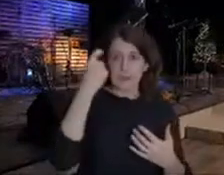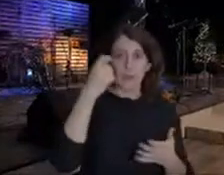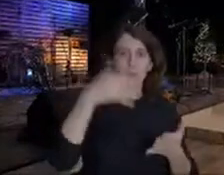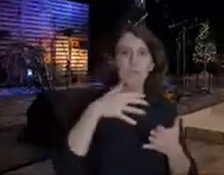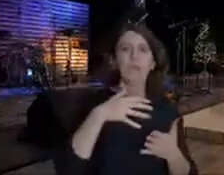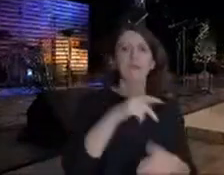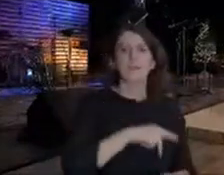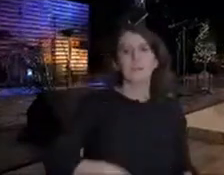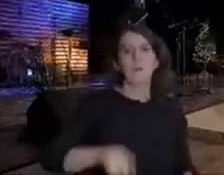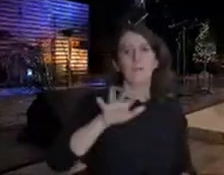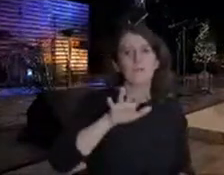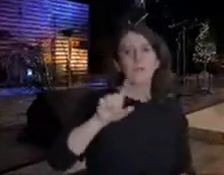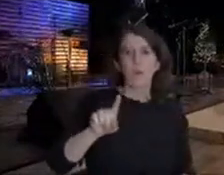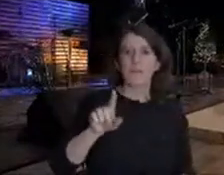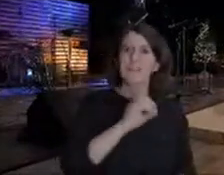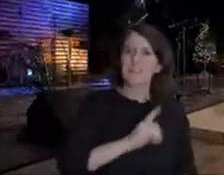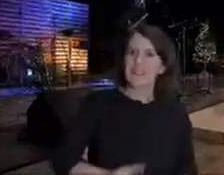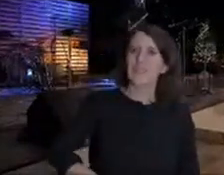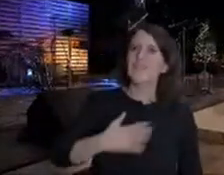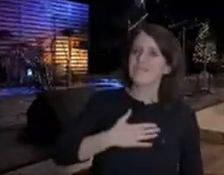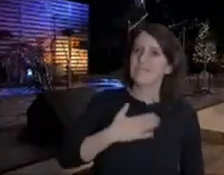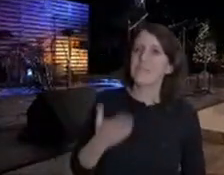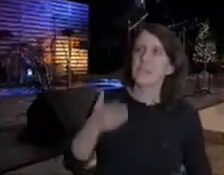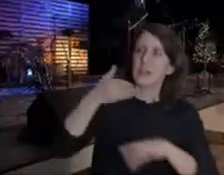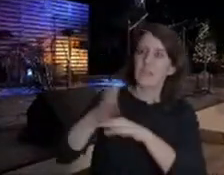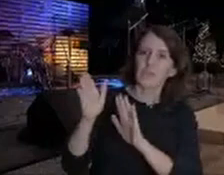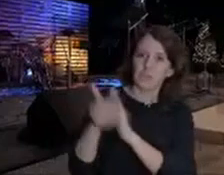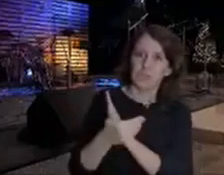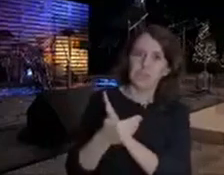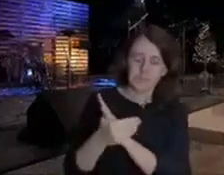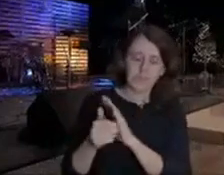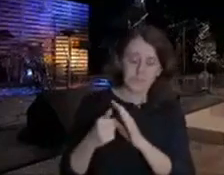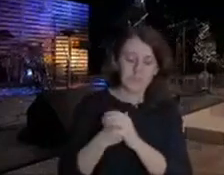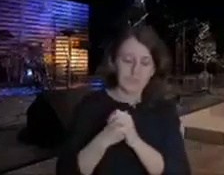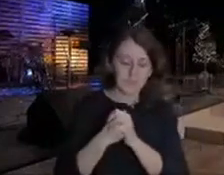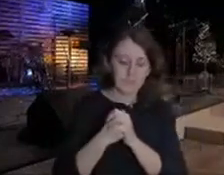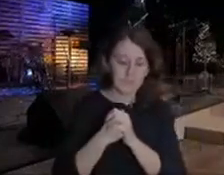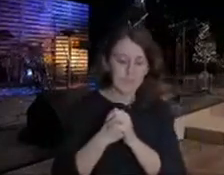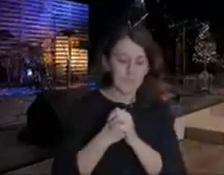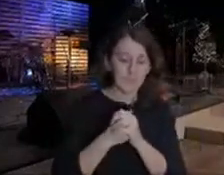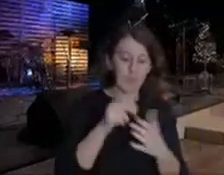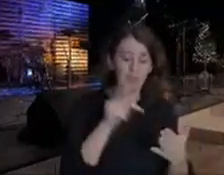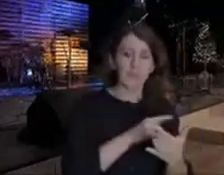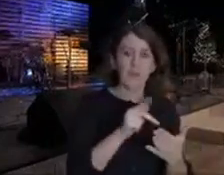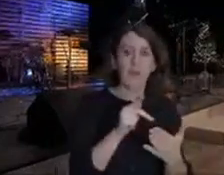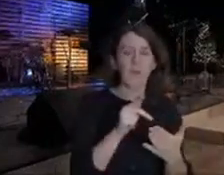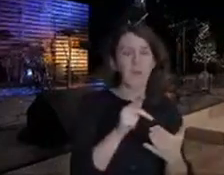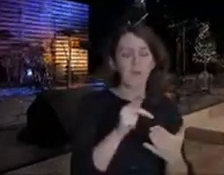It was David's confession of sorts after being called out with his relationship with Bathsheba. Right, and in that Psalm, there's